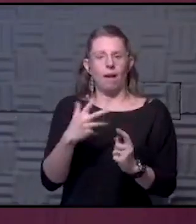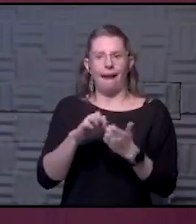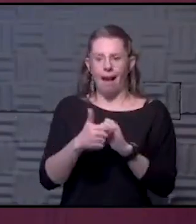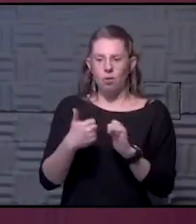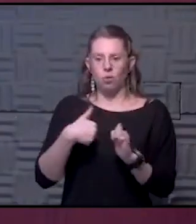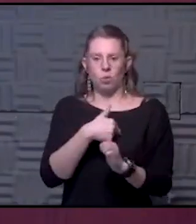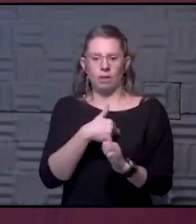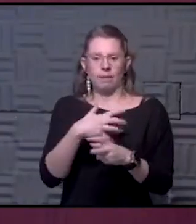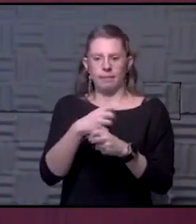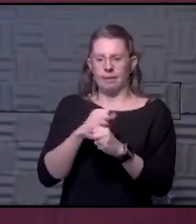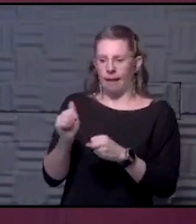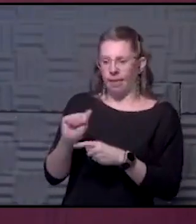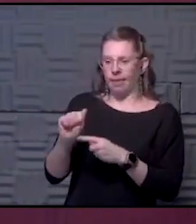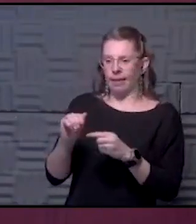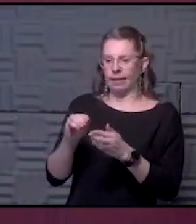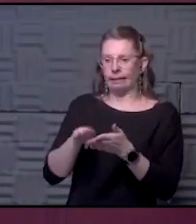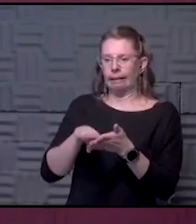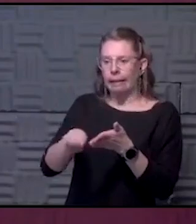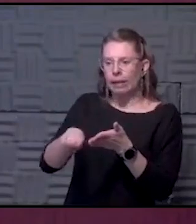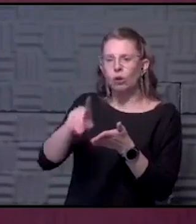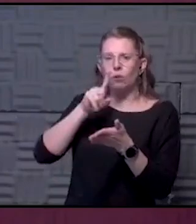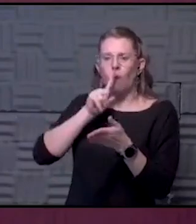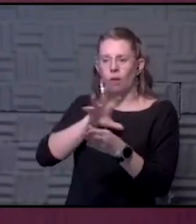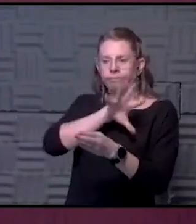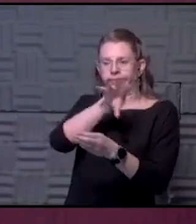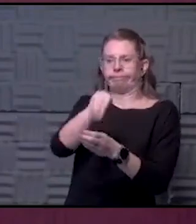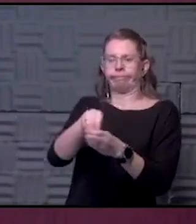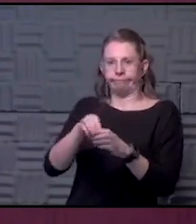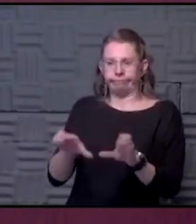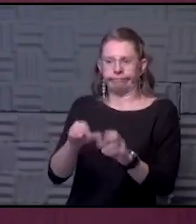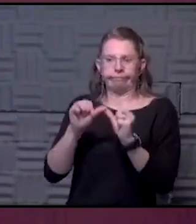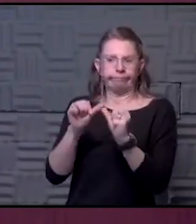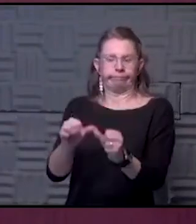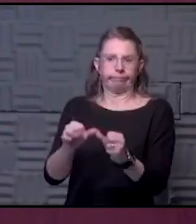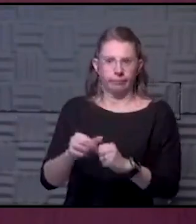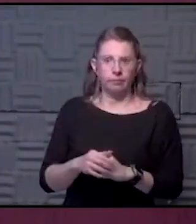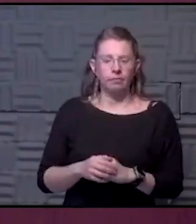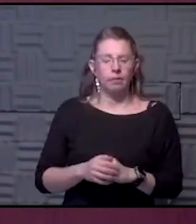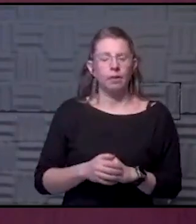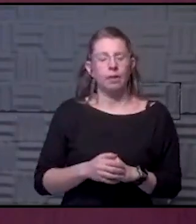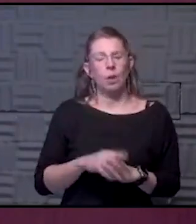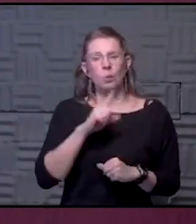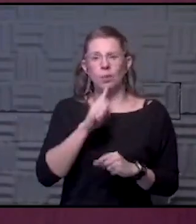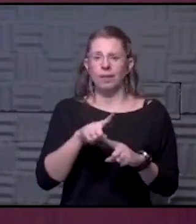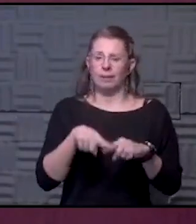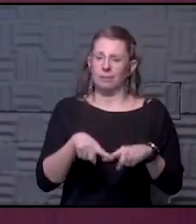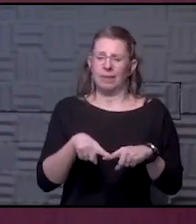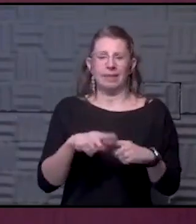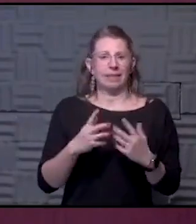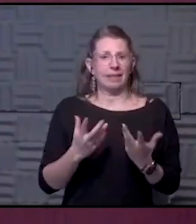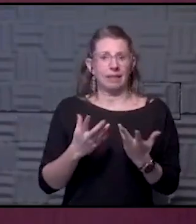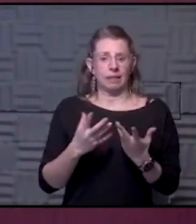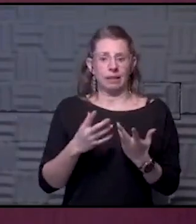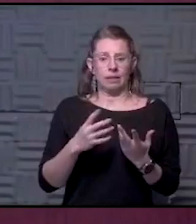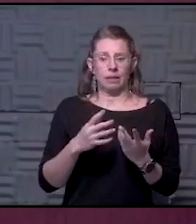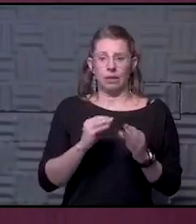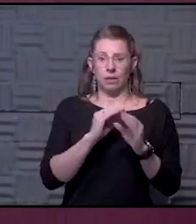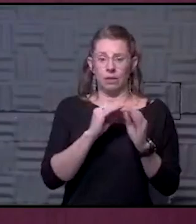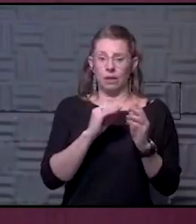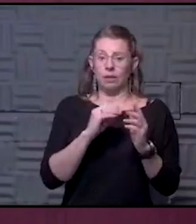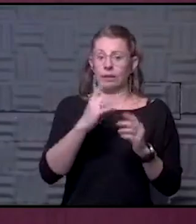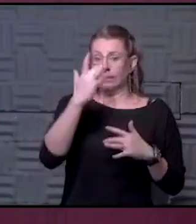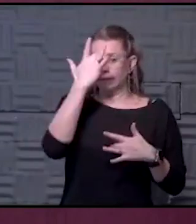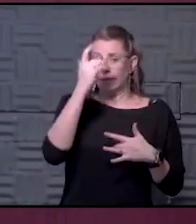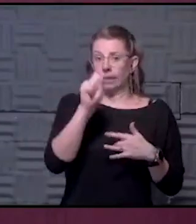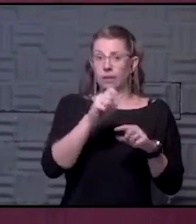we get our athlete cleared for participation in competition? And so much depends on, are they asymptomatic and